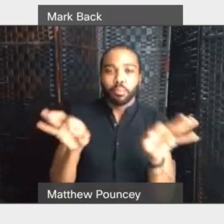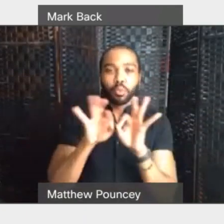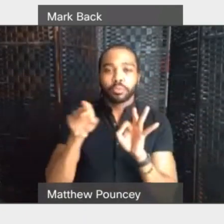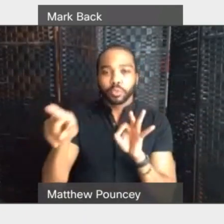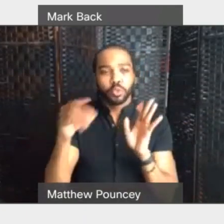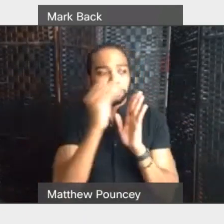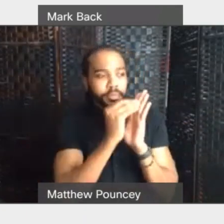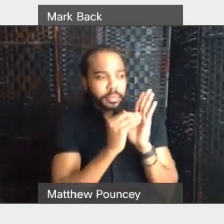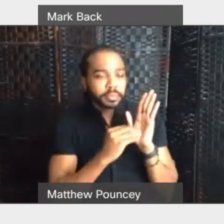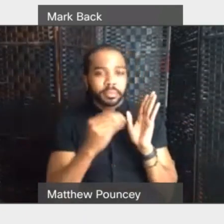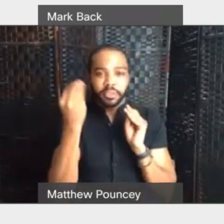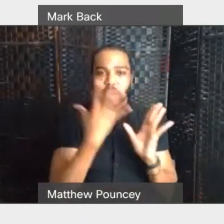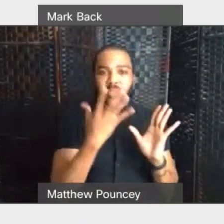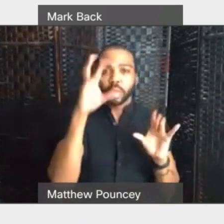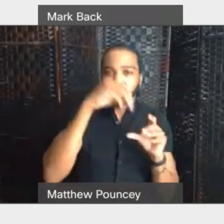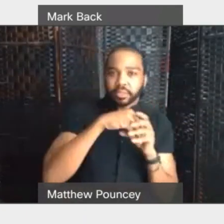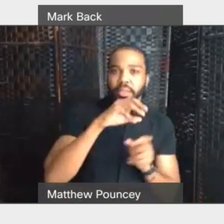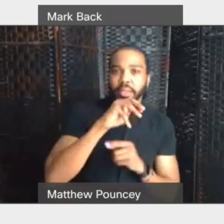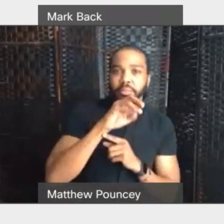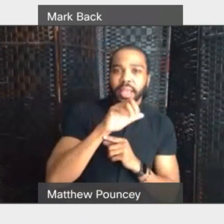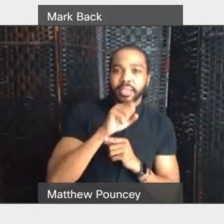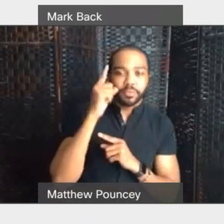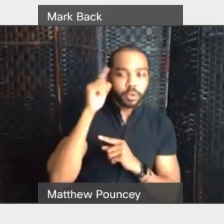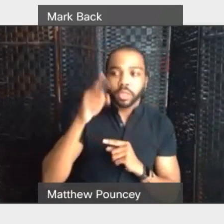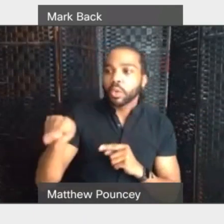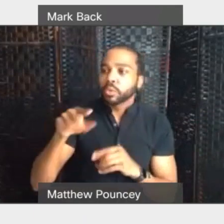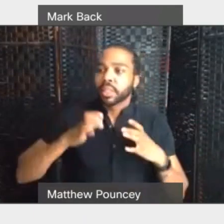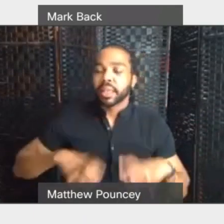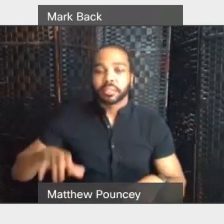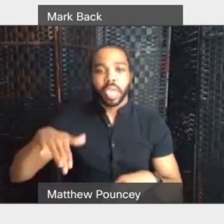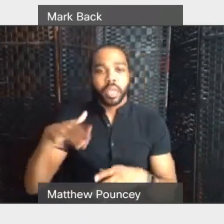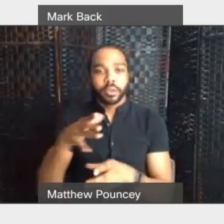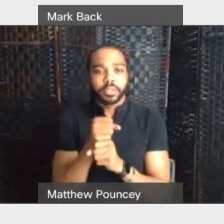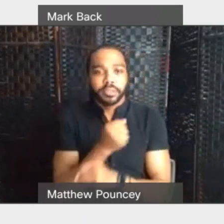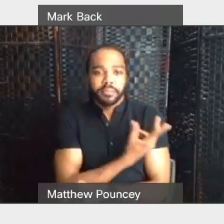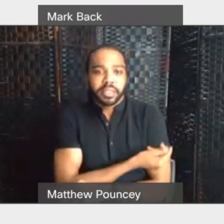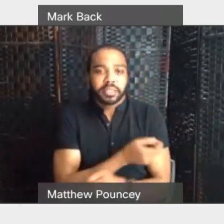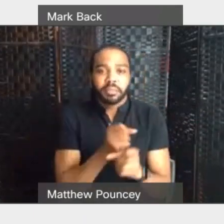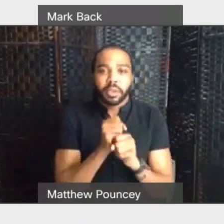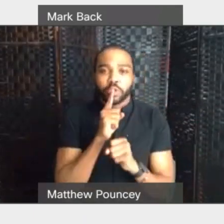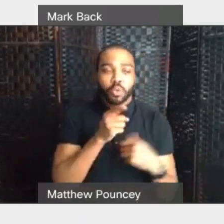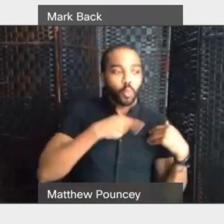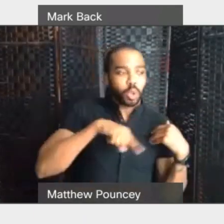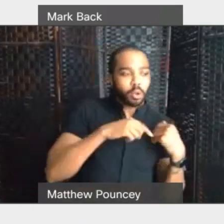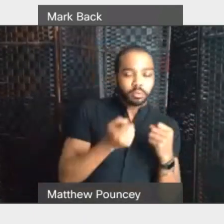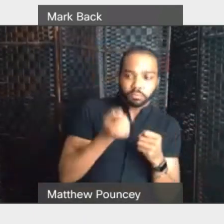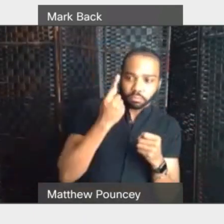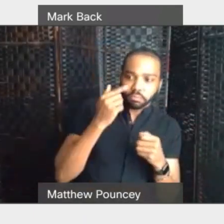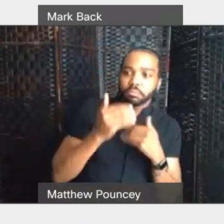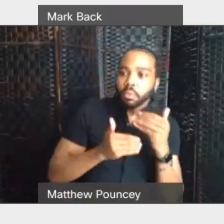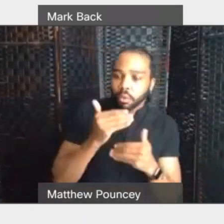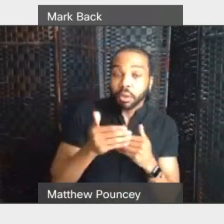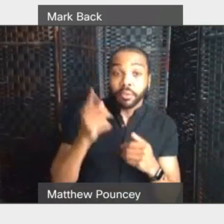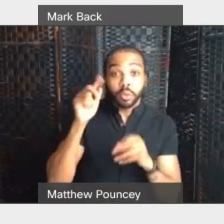entering data for people who have not yet received a vaccine so that we begin to understand in terms of people we